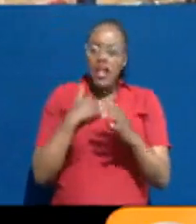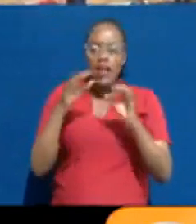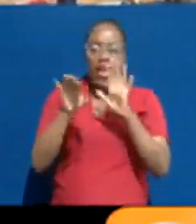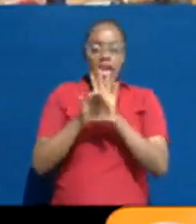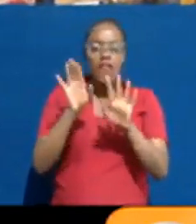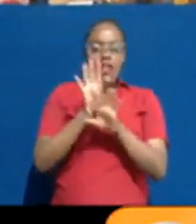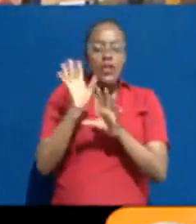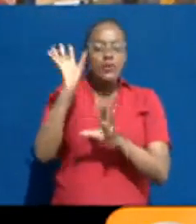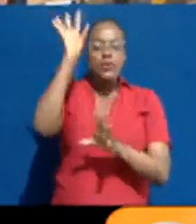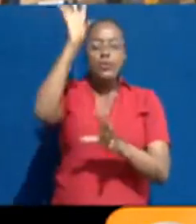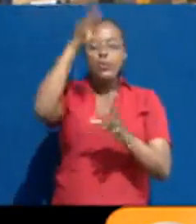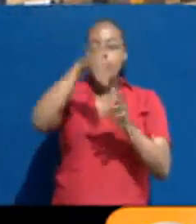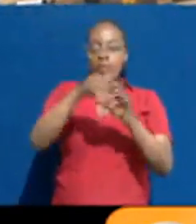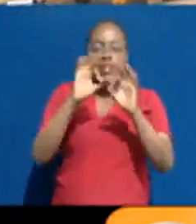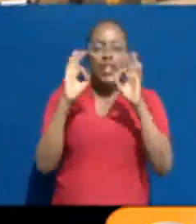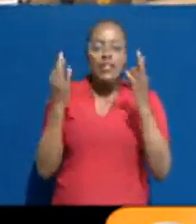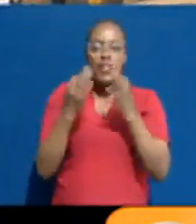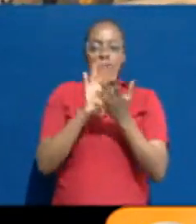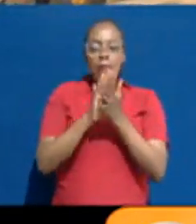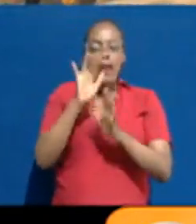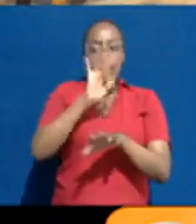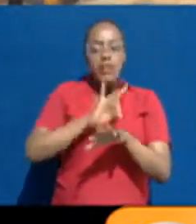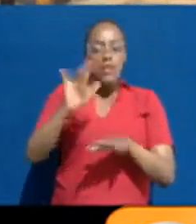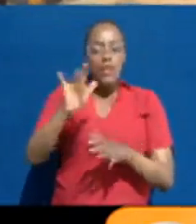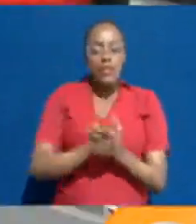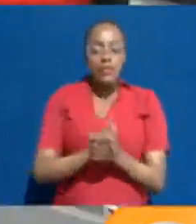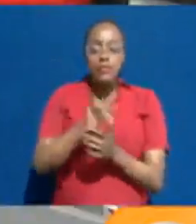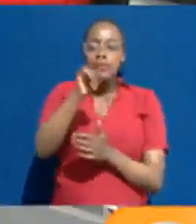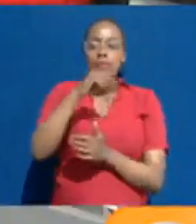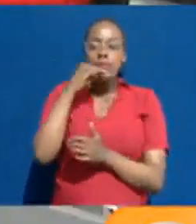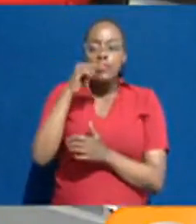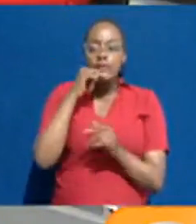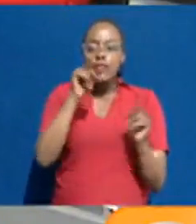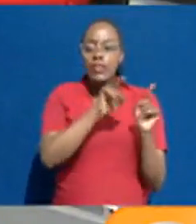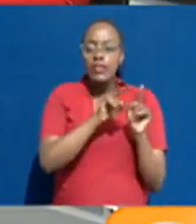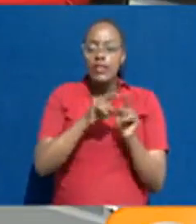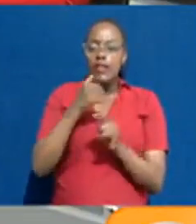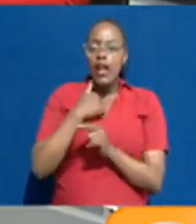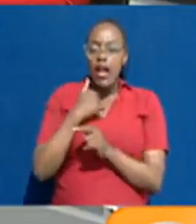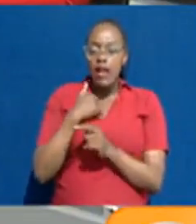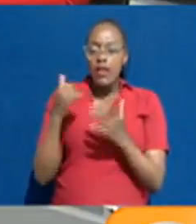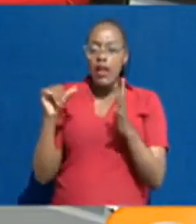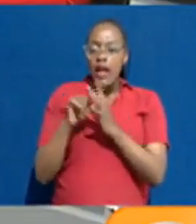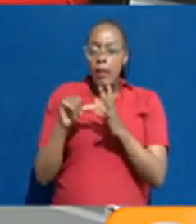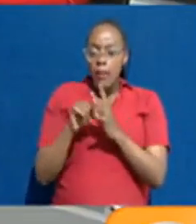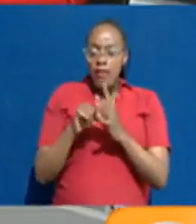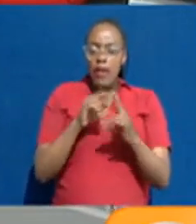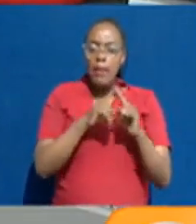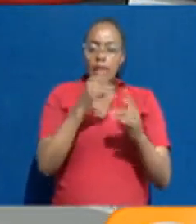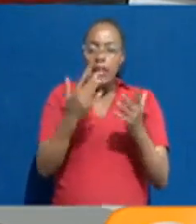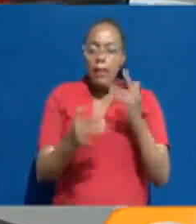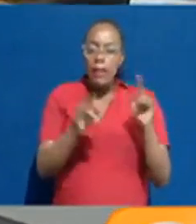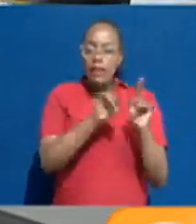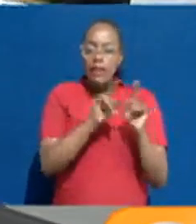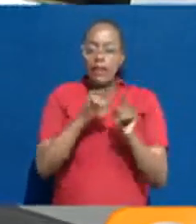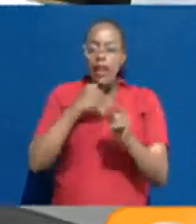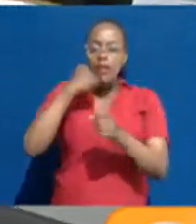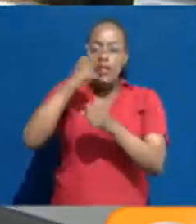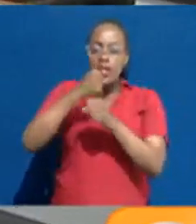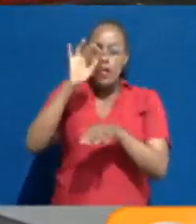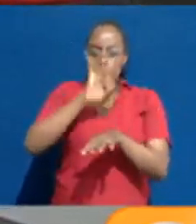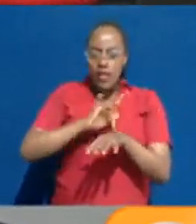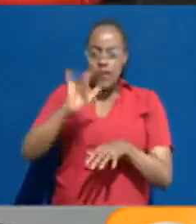everything in the household becomes affected. You mentioned displacement being a big problem, but probably biggest and most devastating are